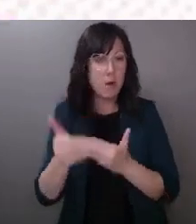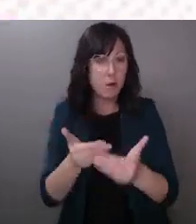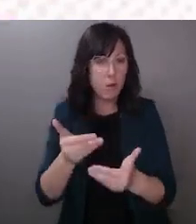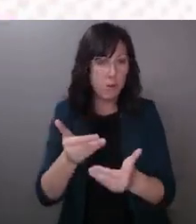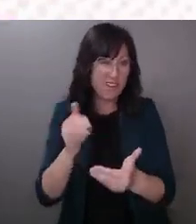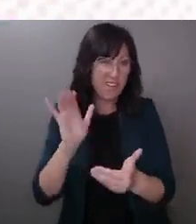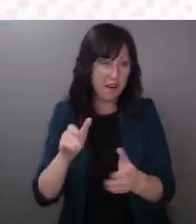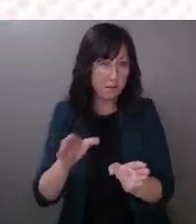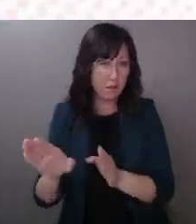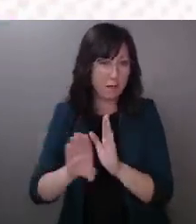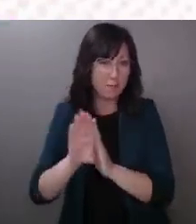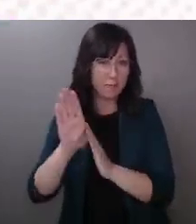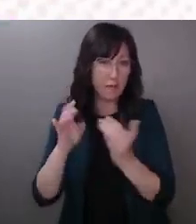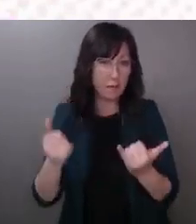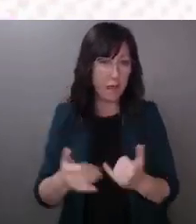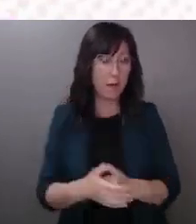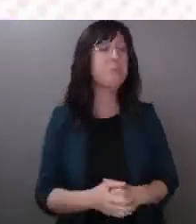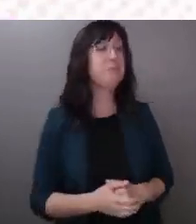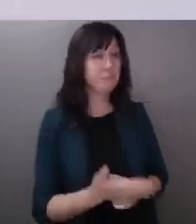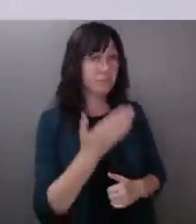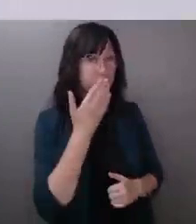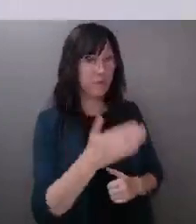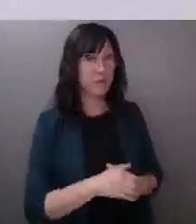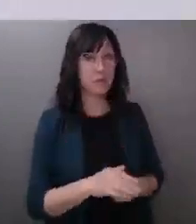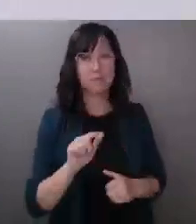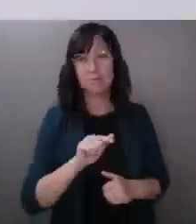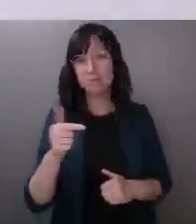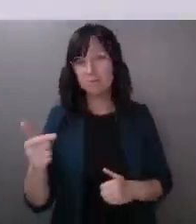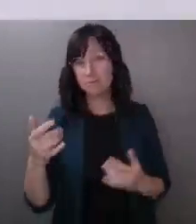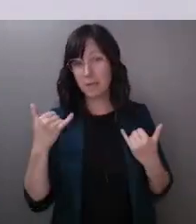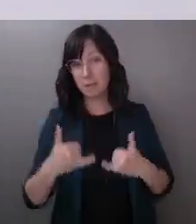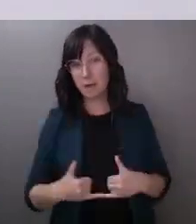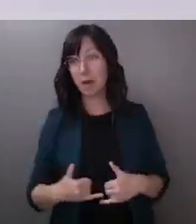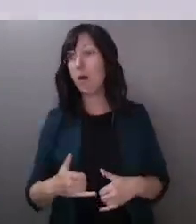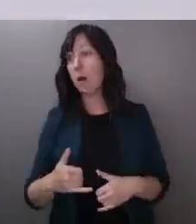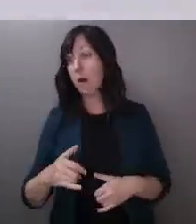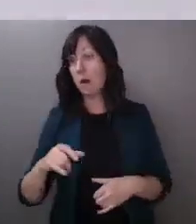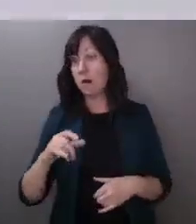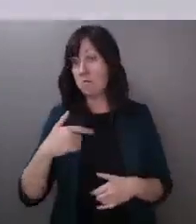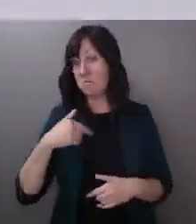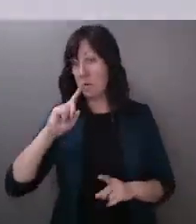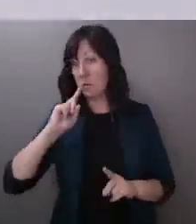now. Thank you. So just to add to Renee's response to Ted's question,